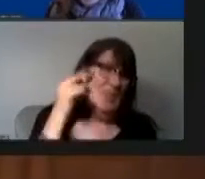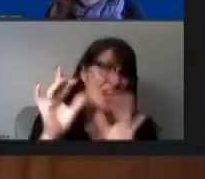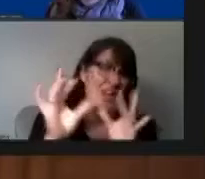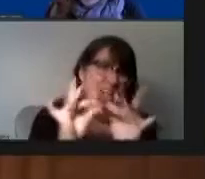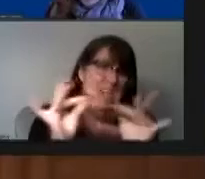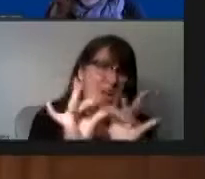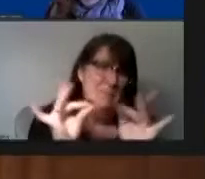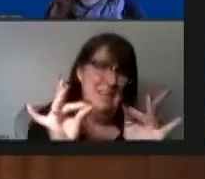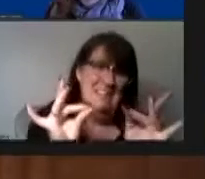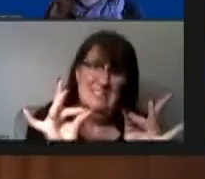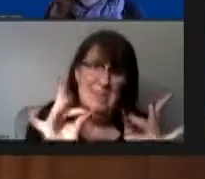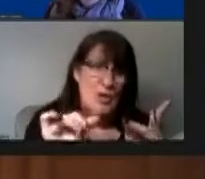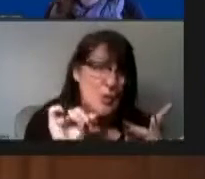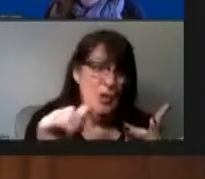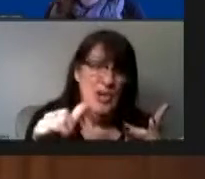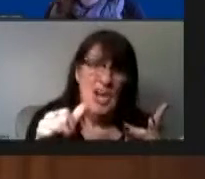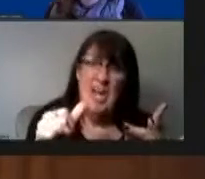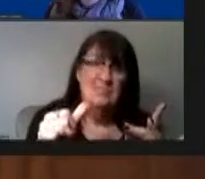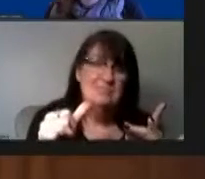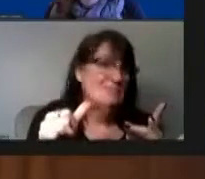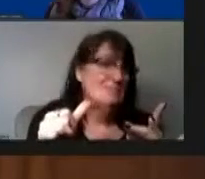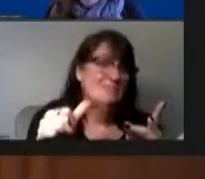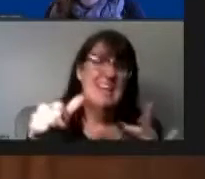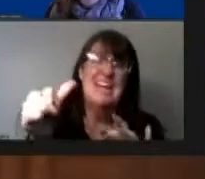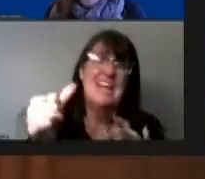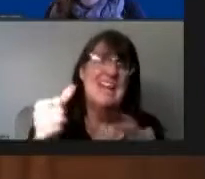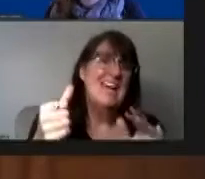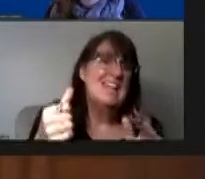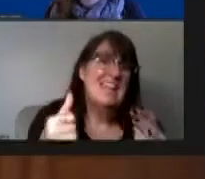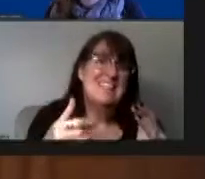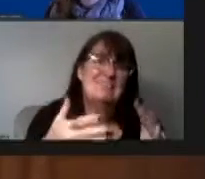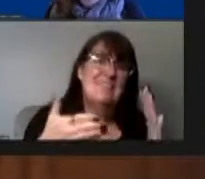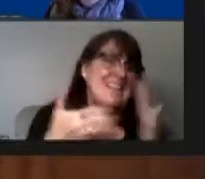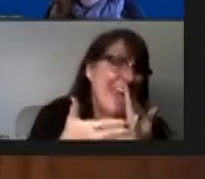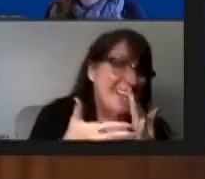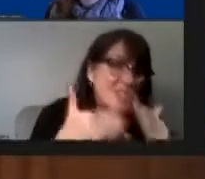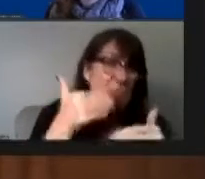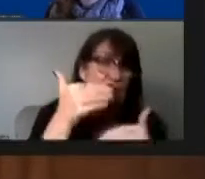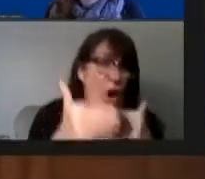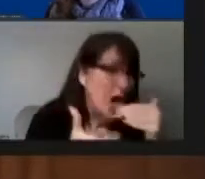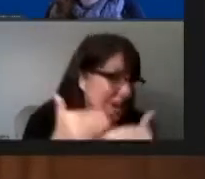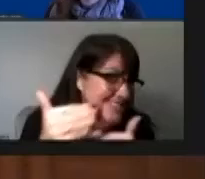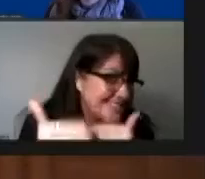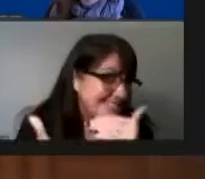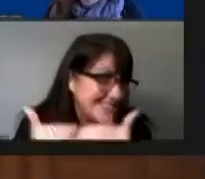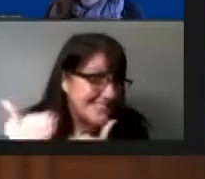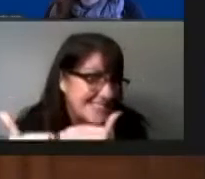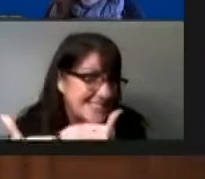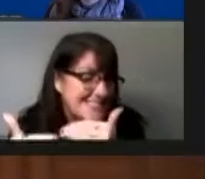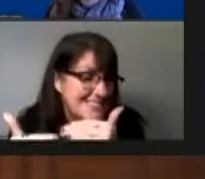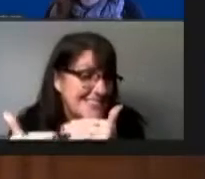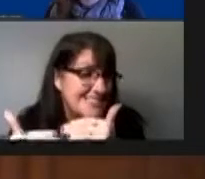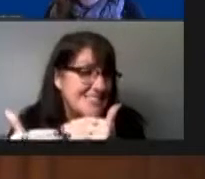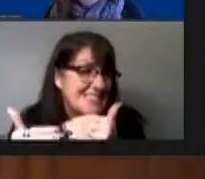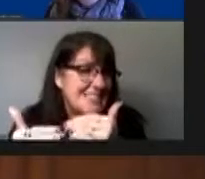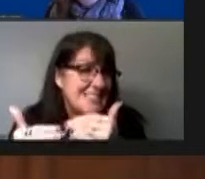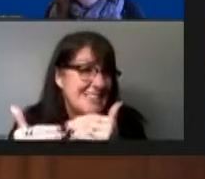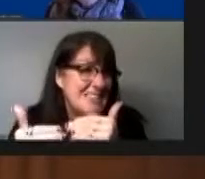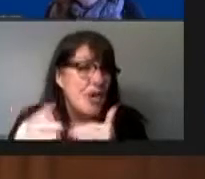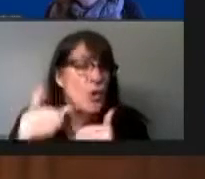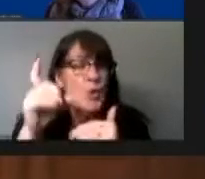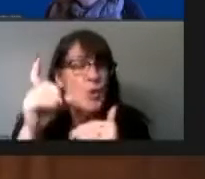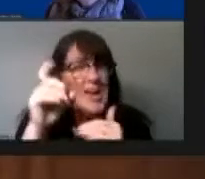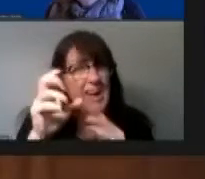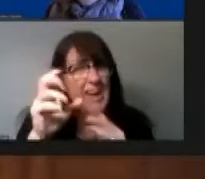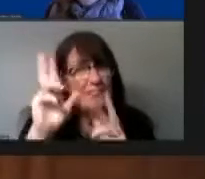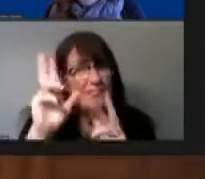we opposed to progress, but certainly we think it should be within with respect to the